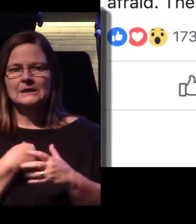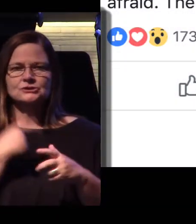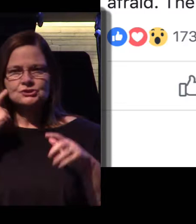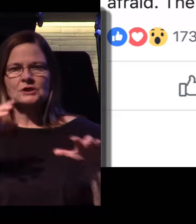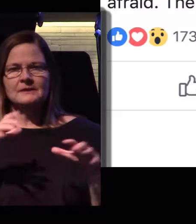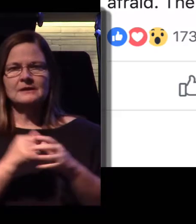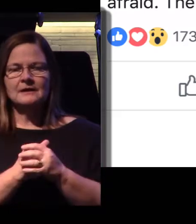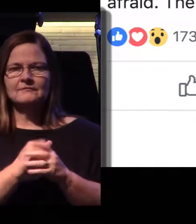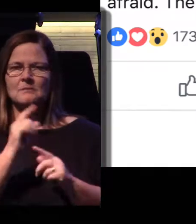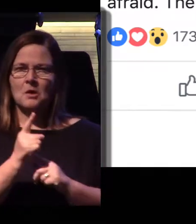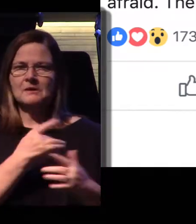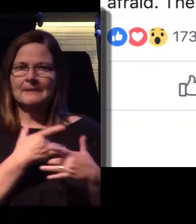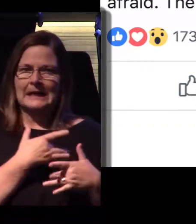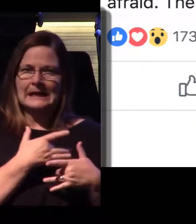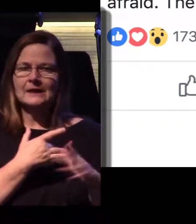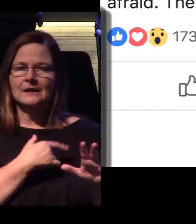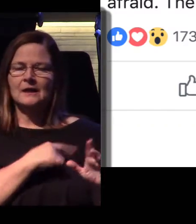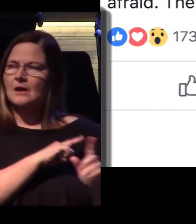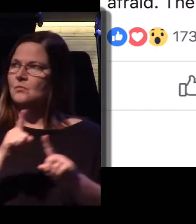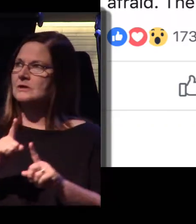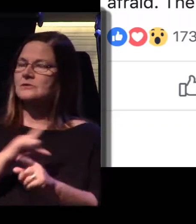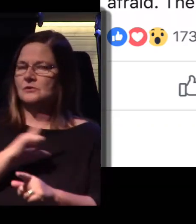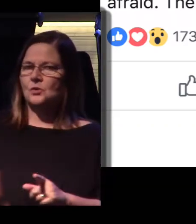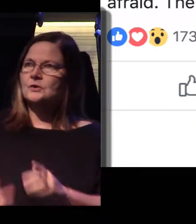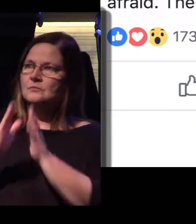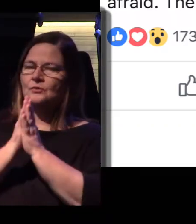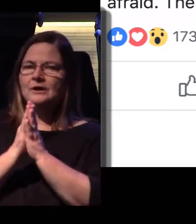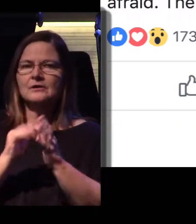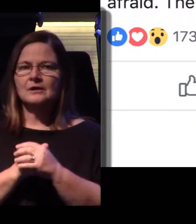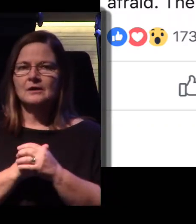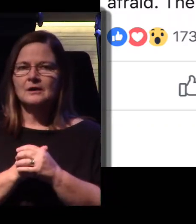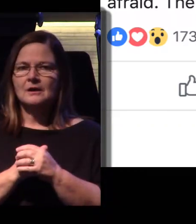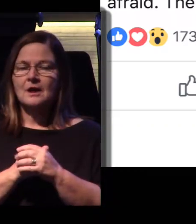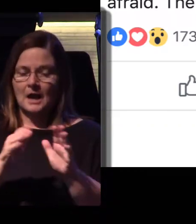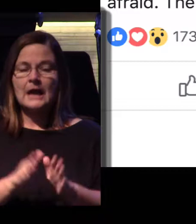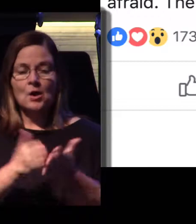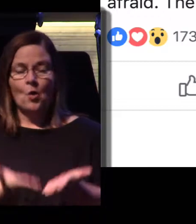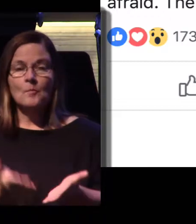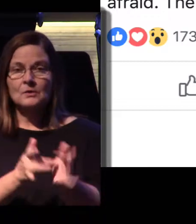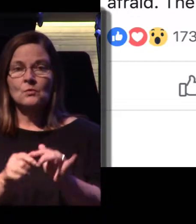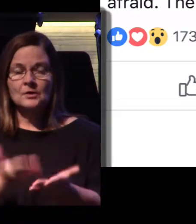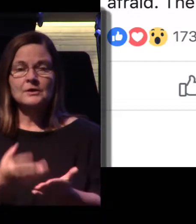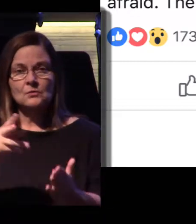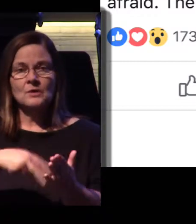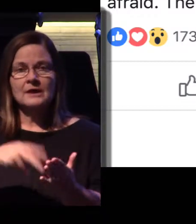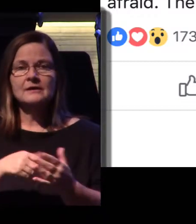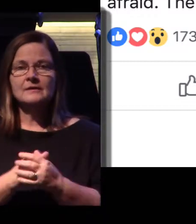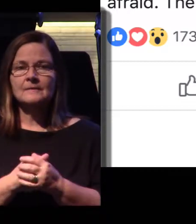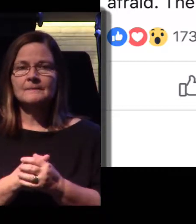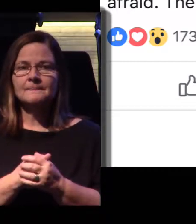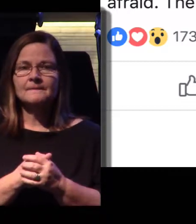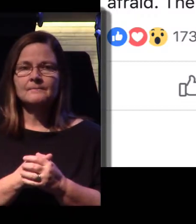hit today and it shook me. So after a moment of panic, I went to the Lord in